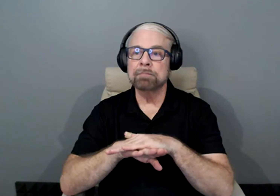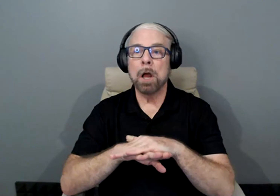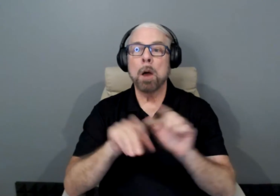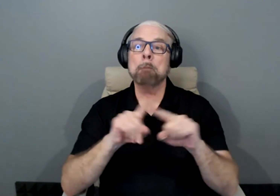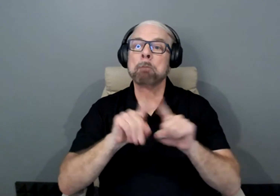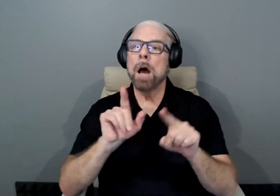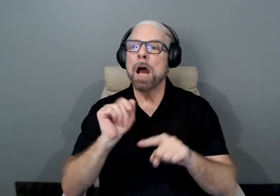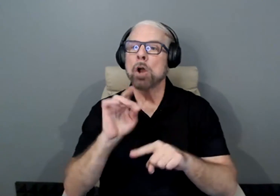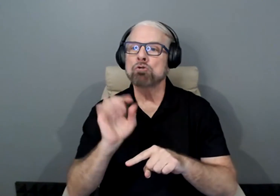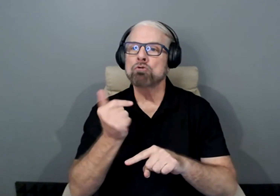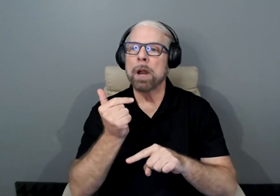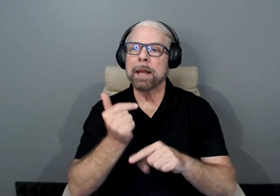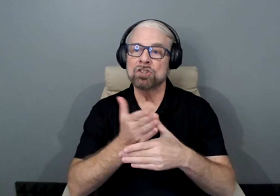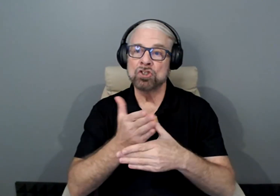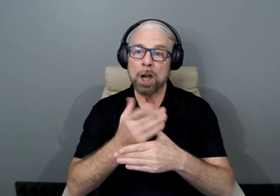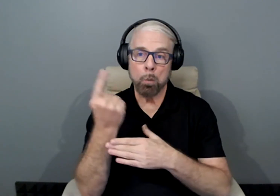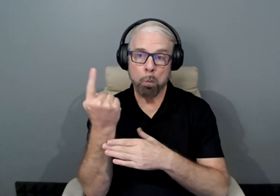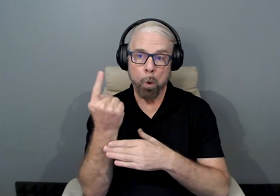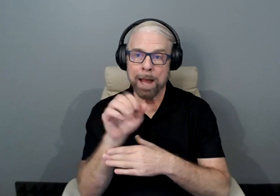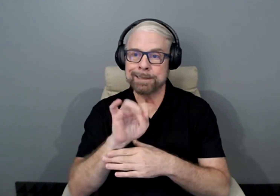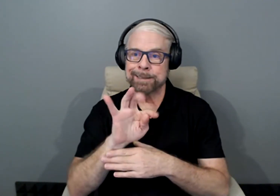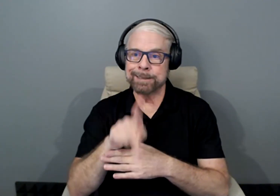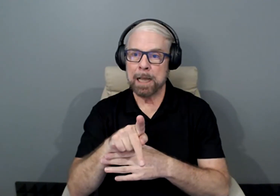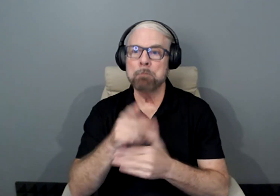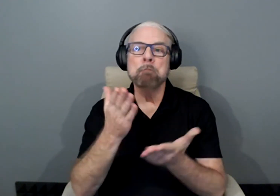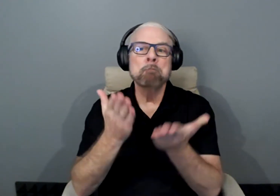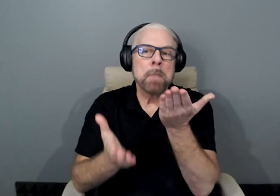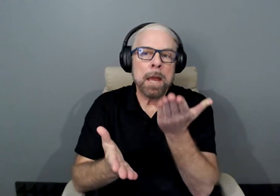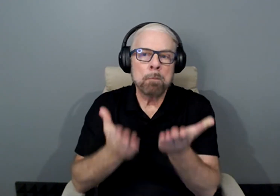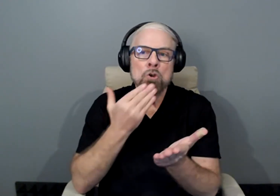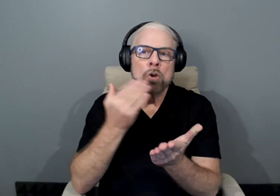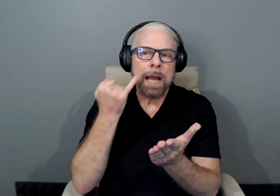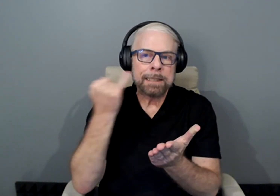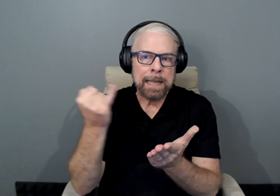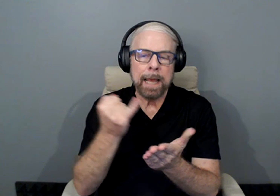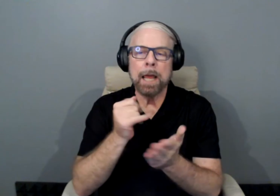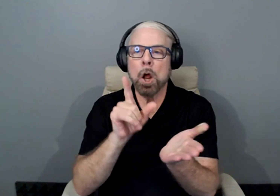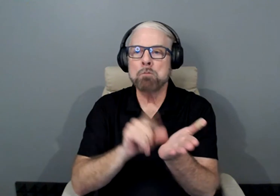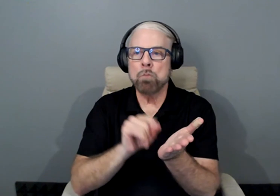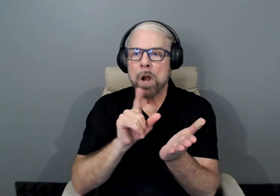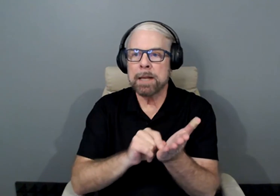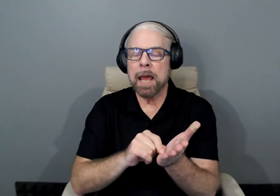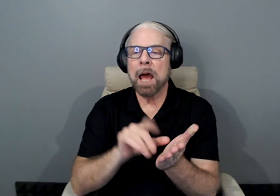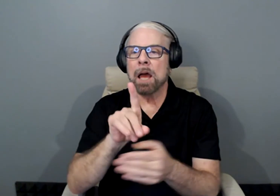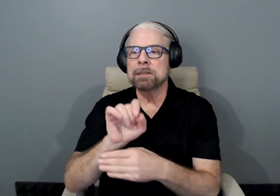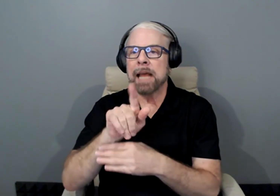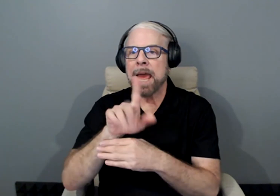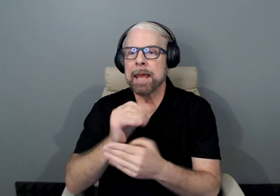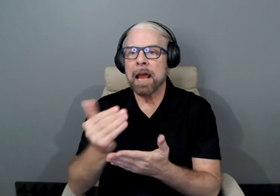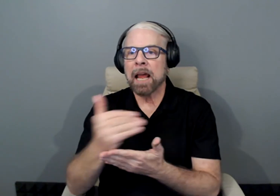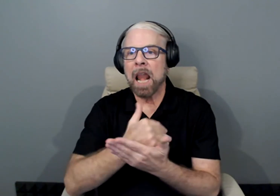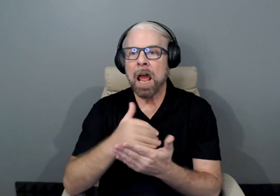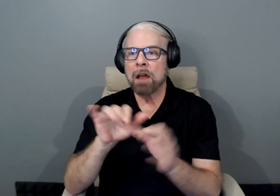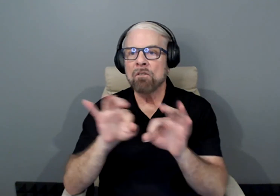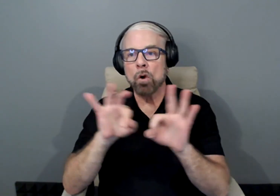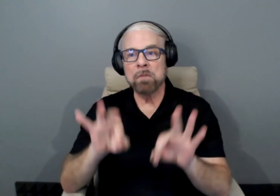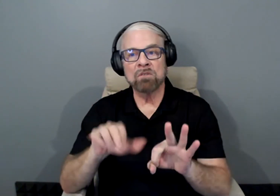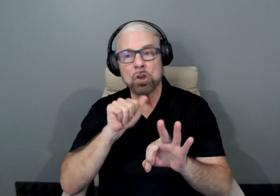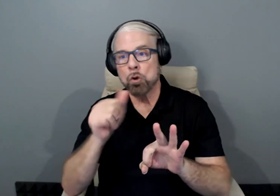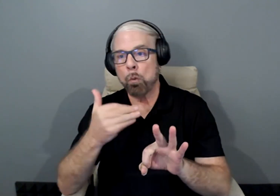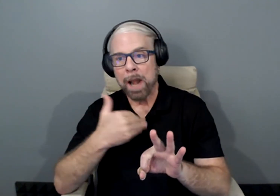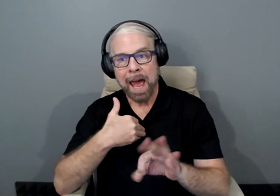one tip is to maybe print out the data collection form if you don't have a laptop or don't